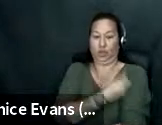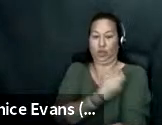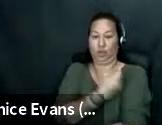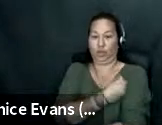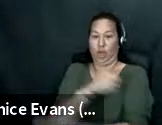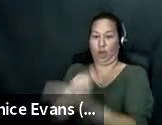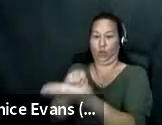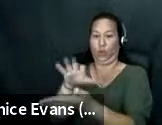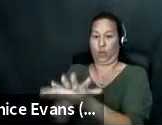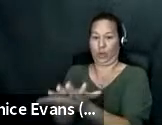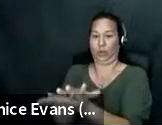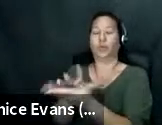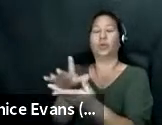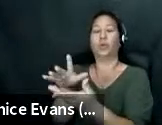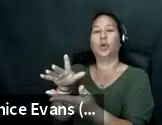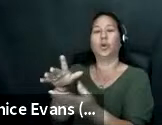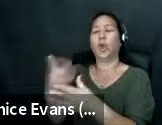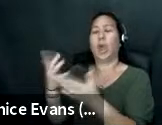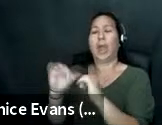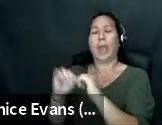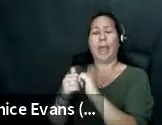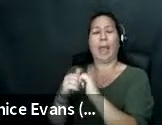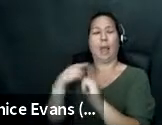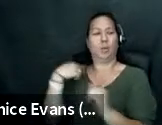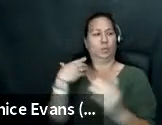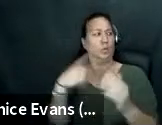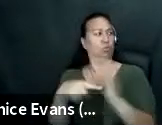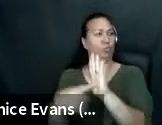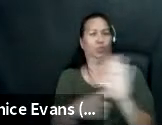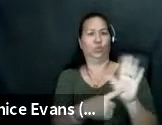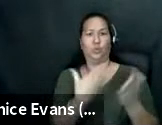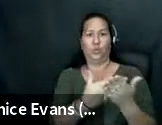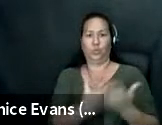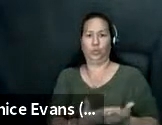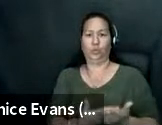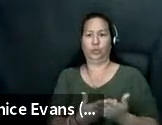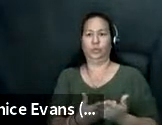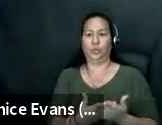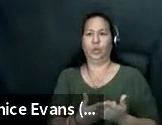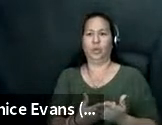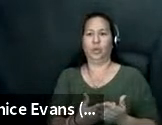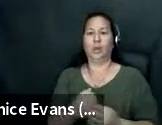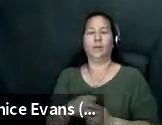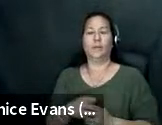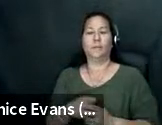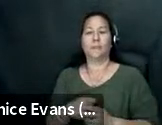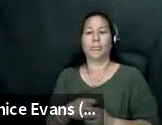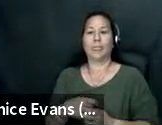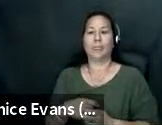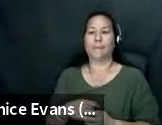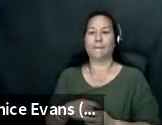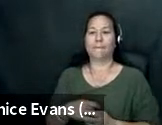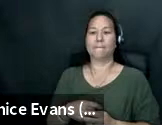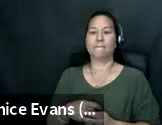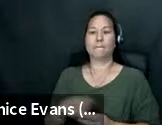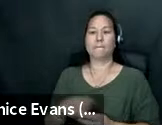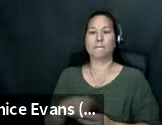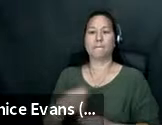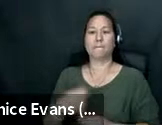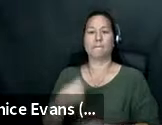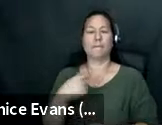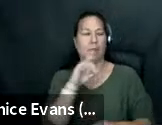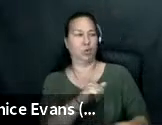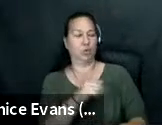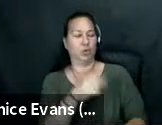So I can start it, and Eileen, you can correct me if I forget something. I think